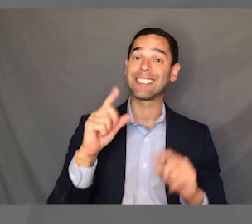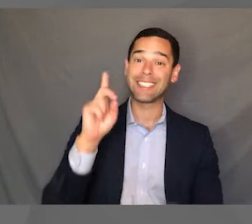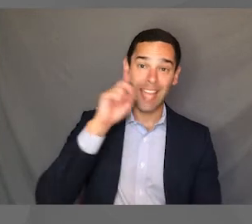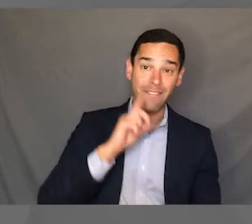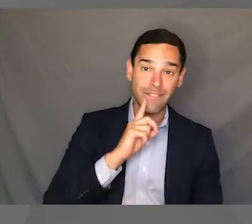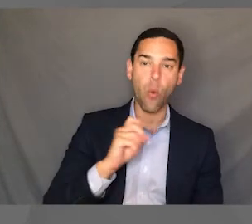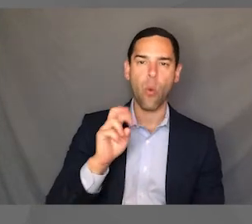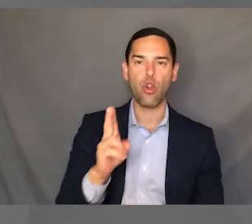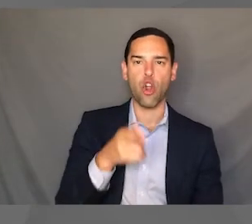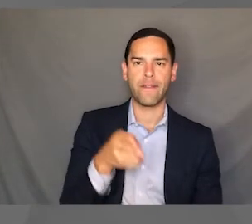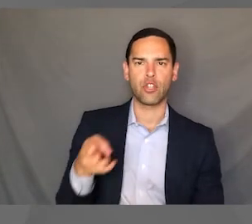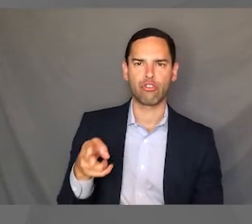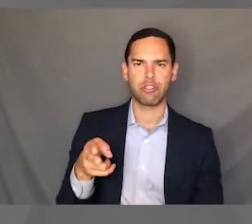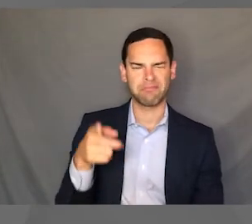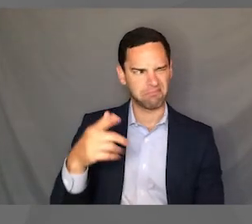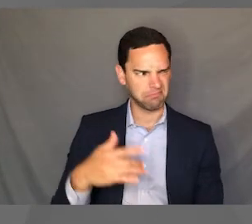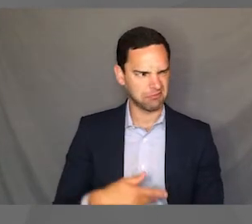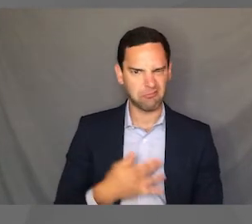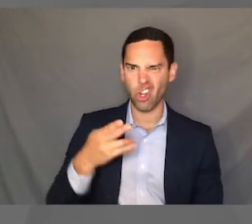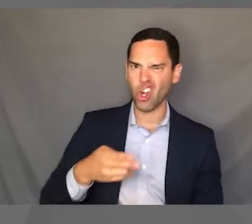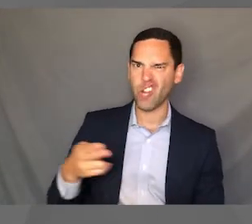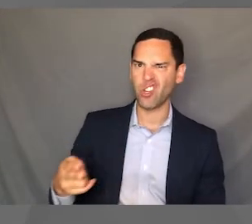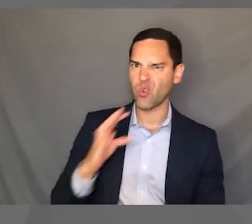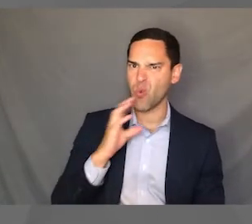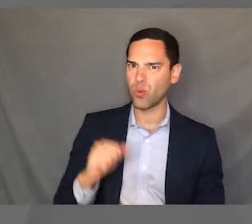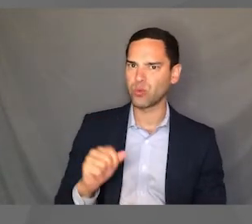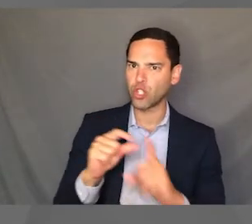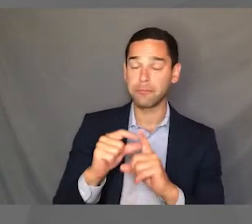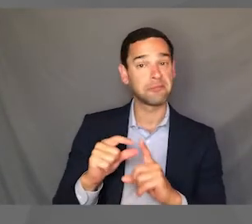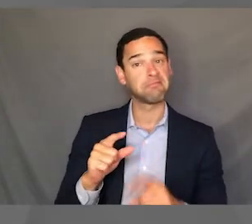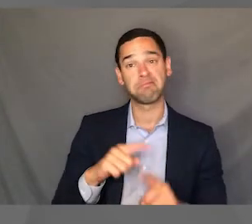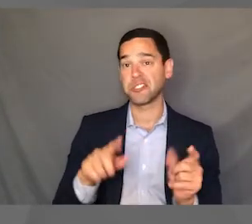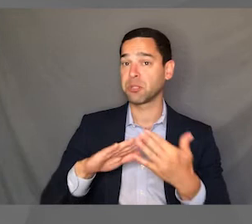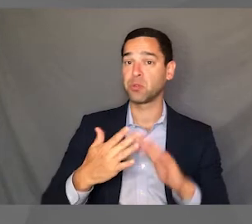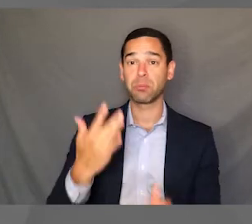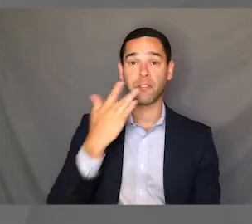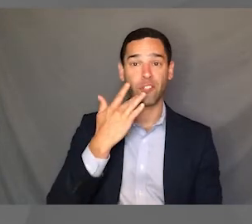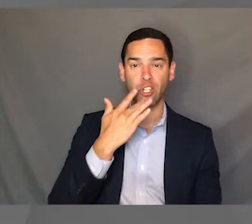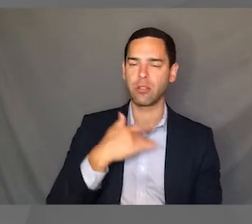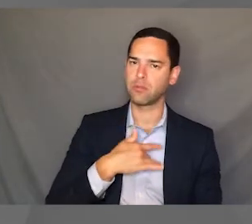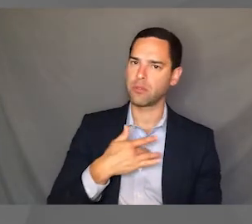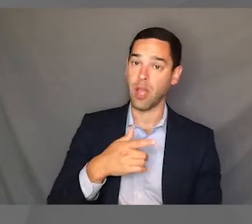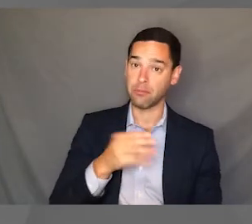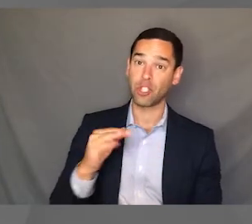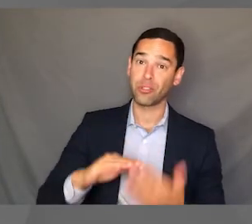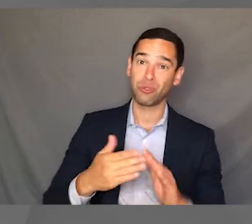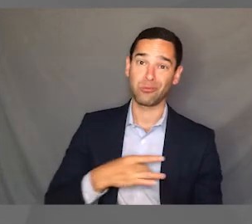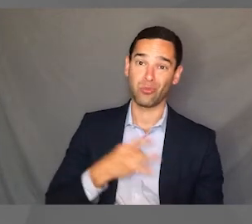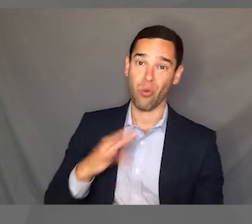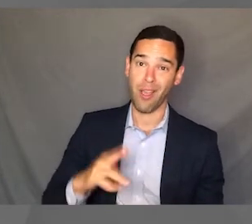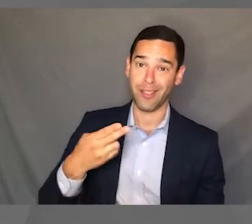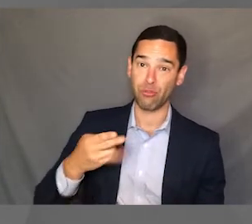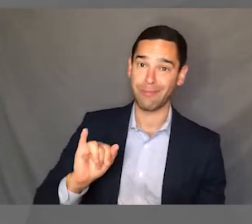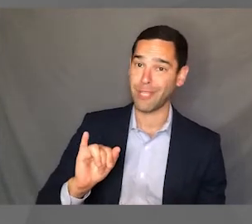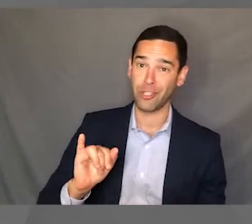an old term, but it is preferred by the community over hearing impaired. In fact, the term hearing